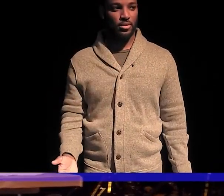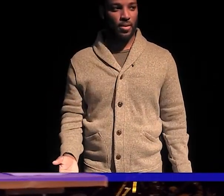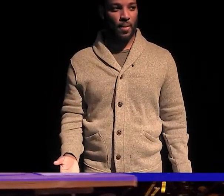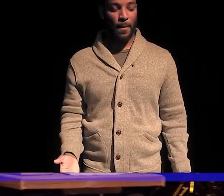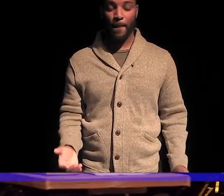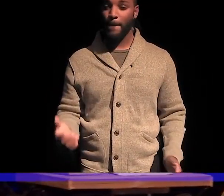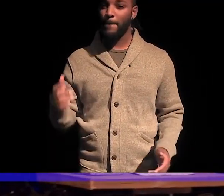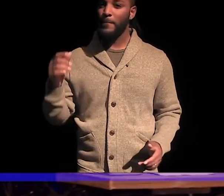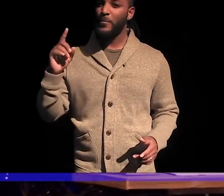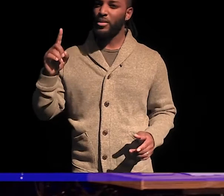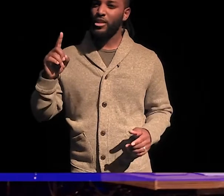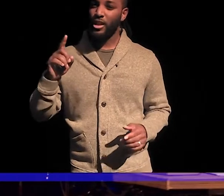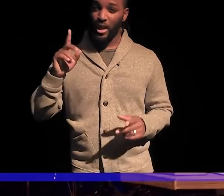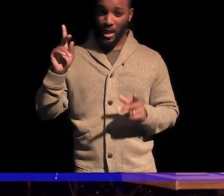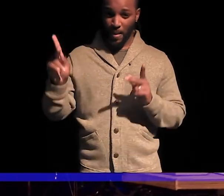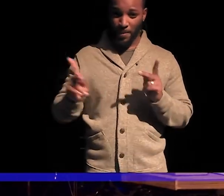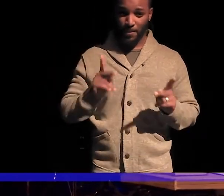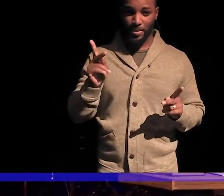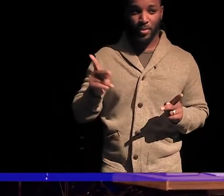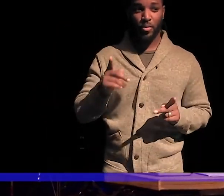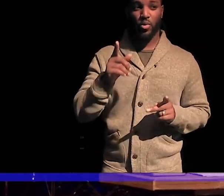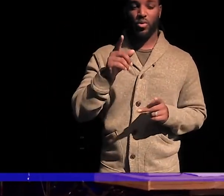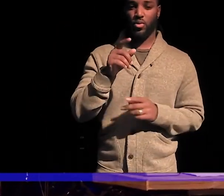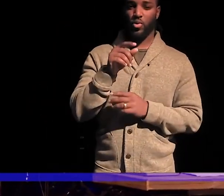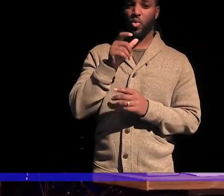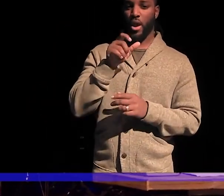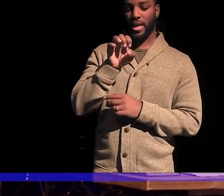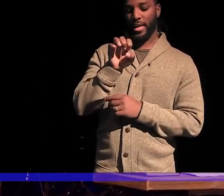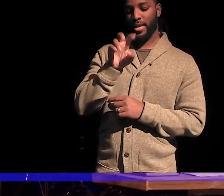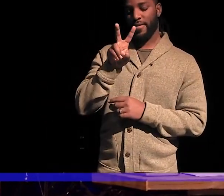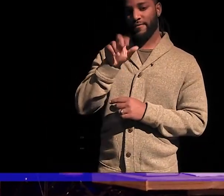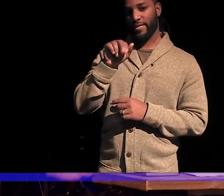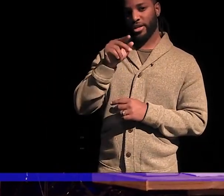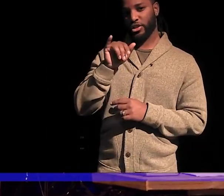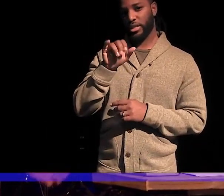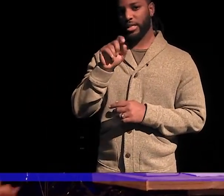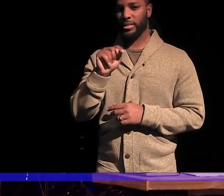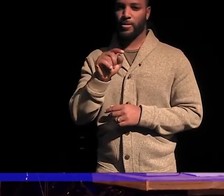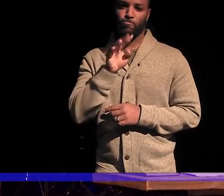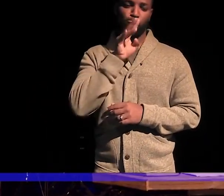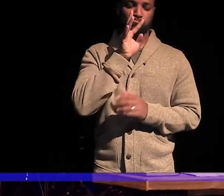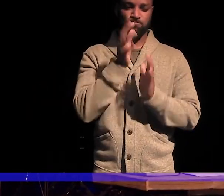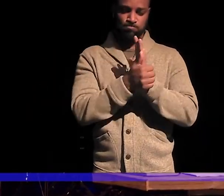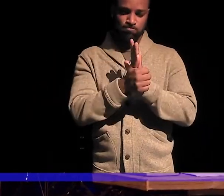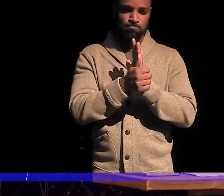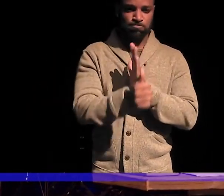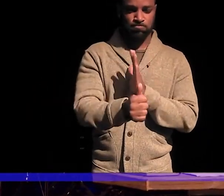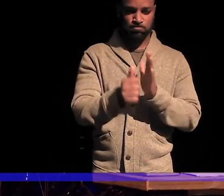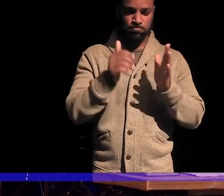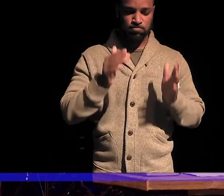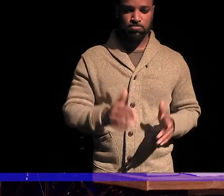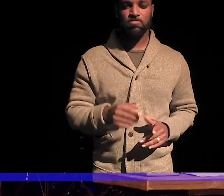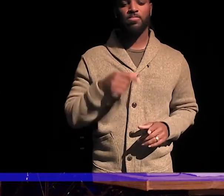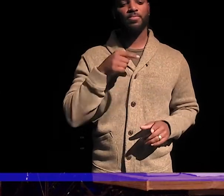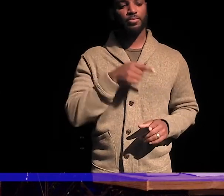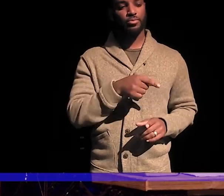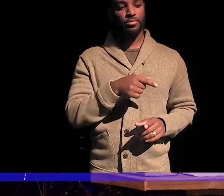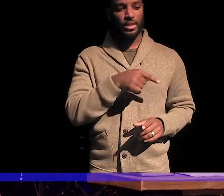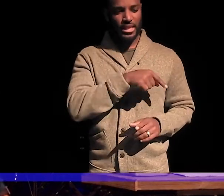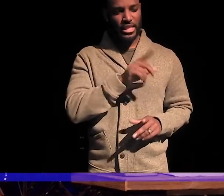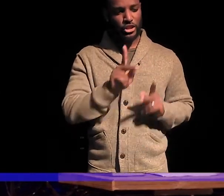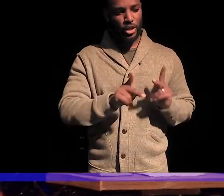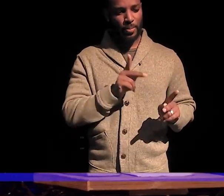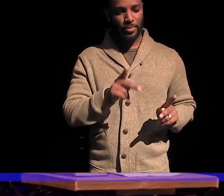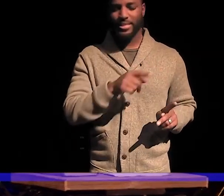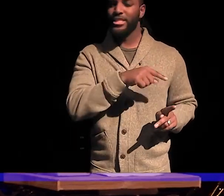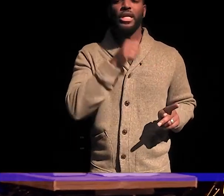But although these are people that hold the office of evangelists and they're very gifted at communicating the gospel of the grace of the Lord Jesus Christ, these are not